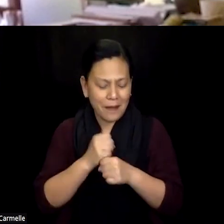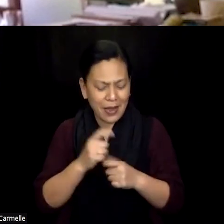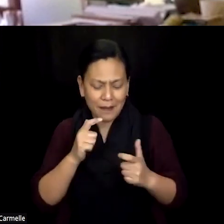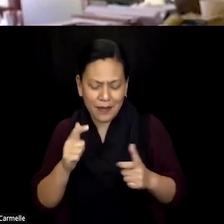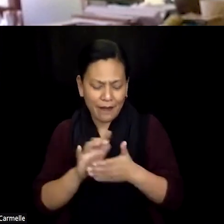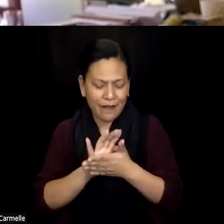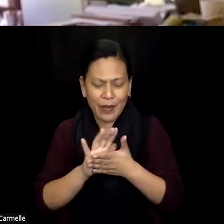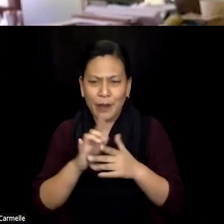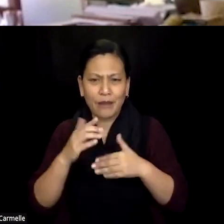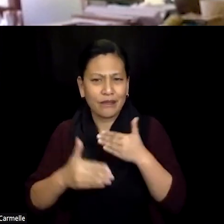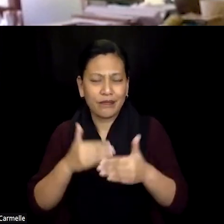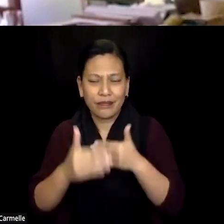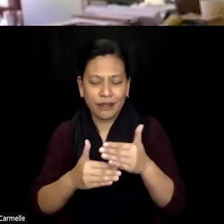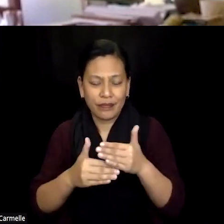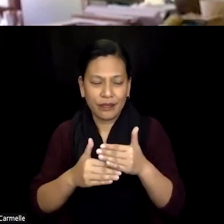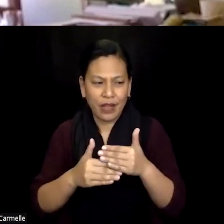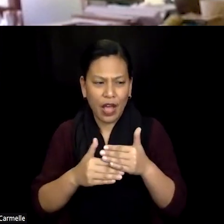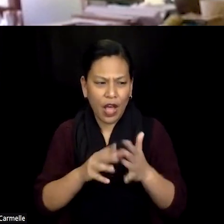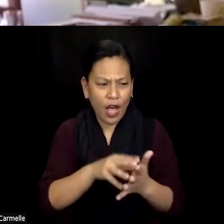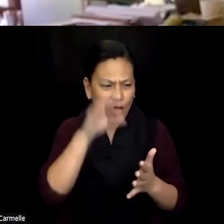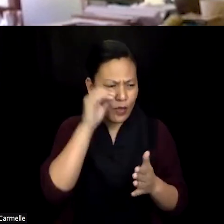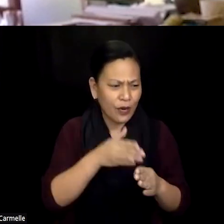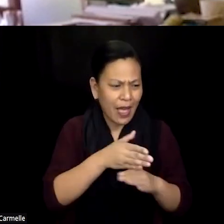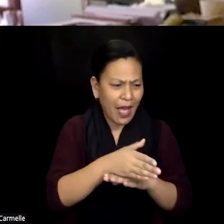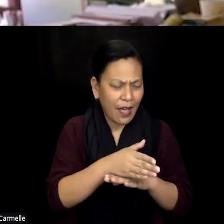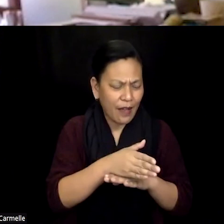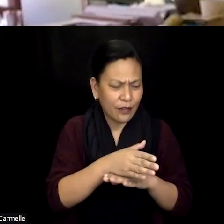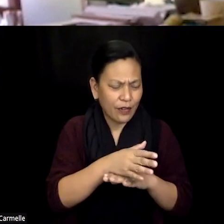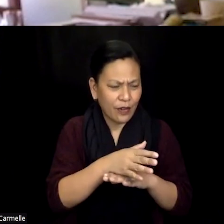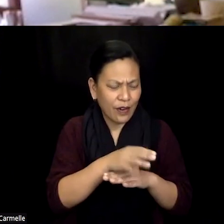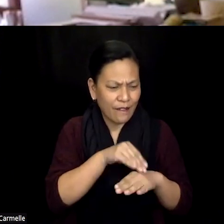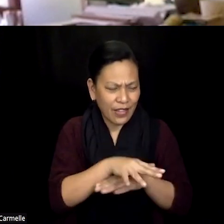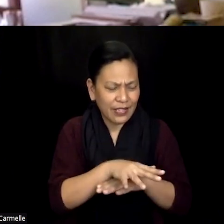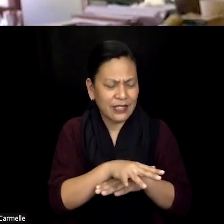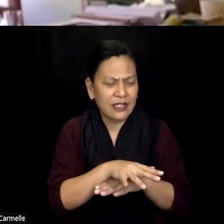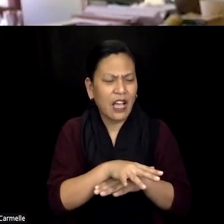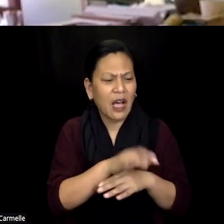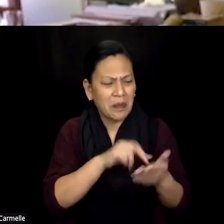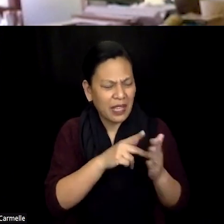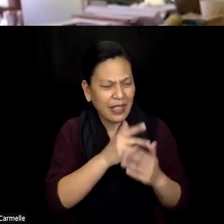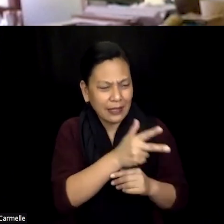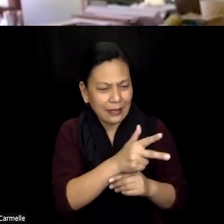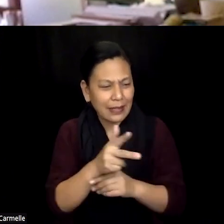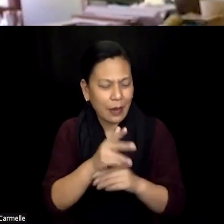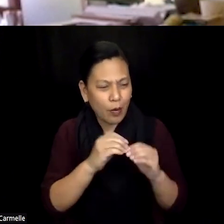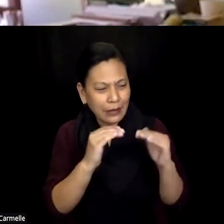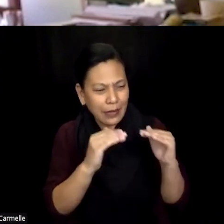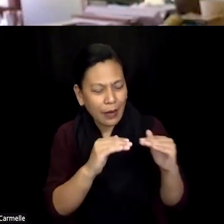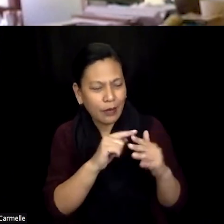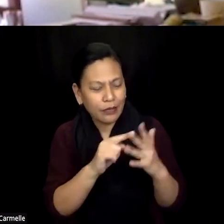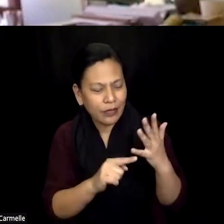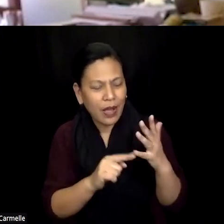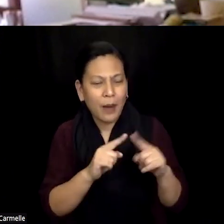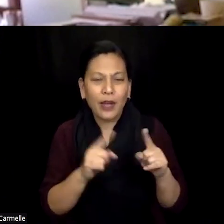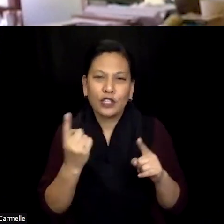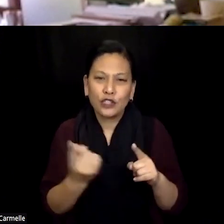and after learning After Effects, I'm like, oh, I could have stabilized that shot better. But that's just how you